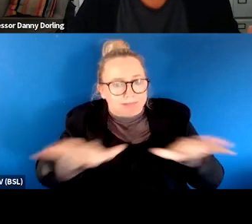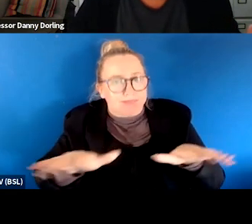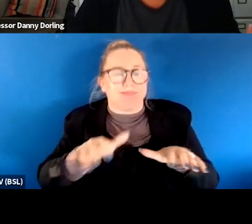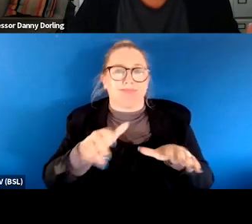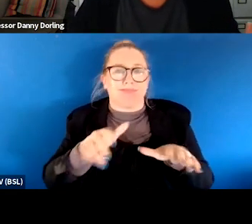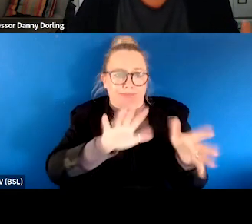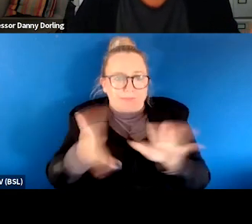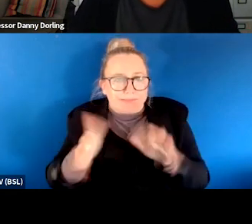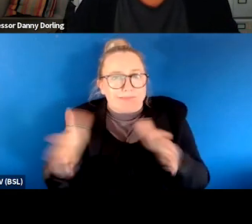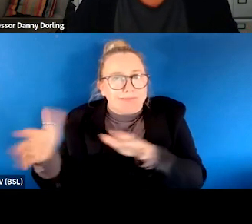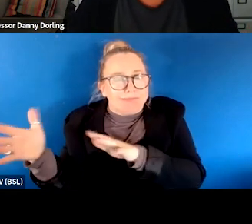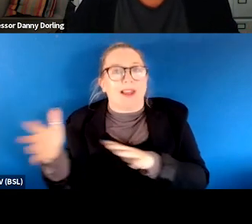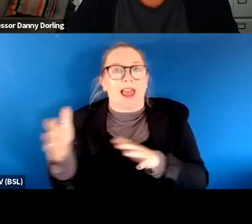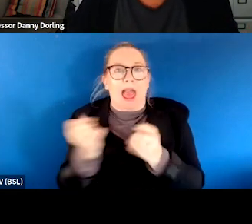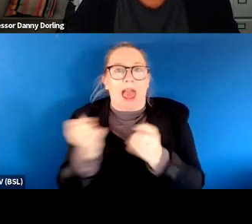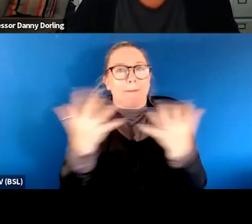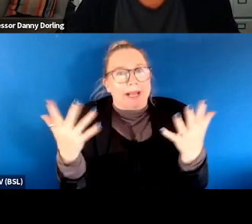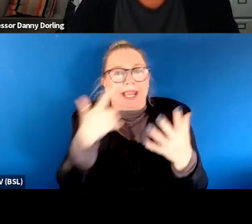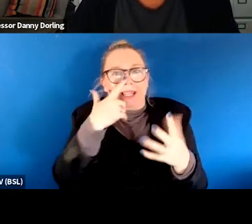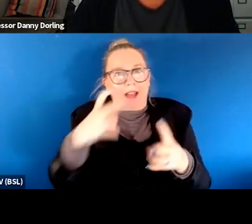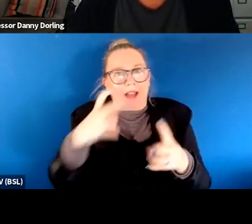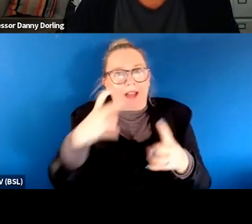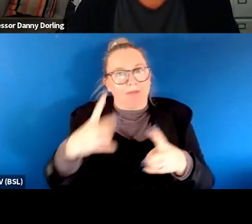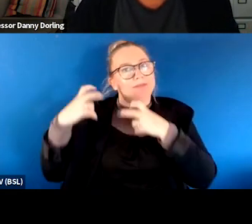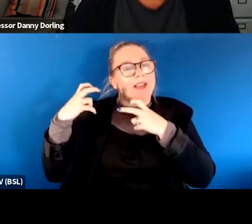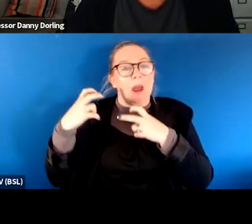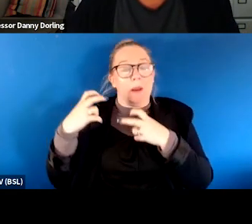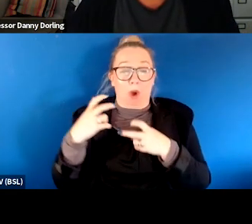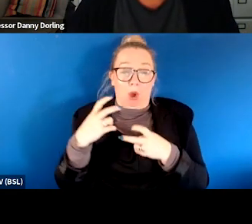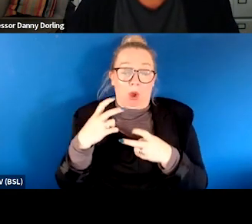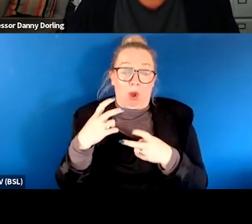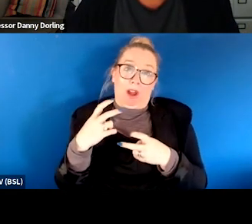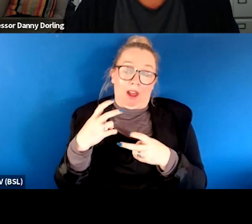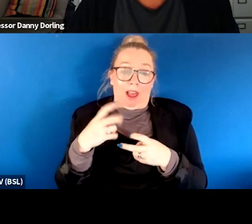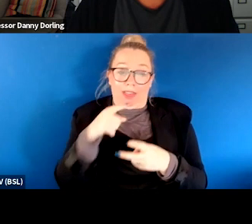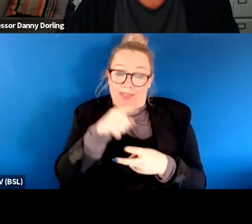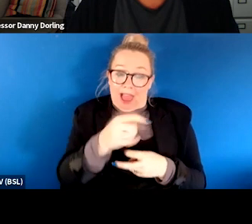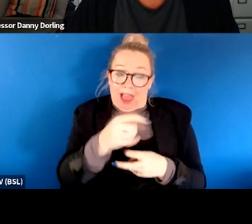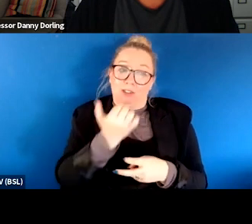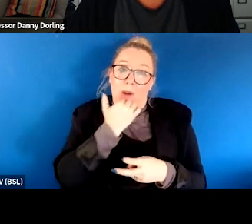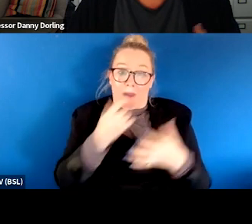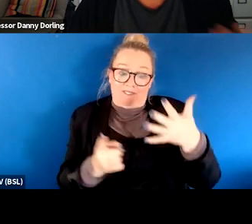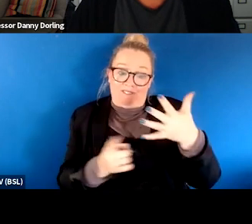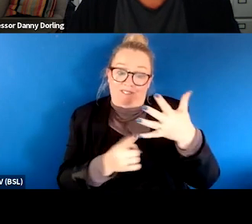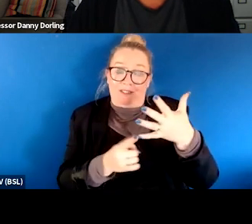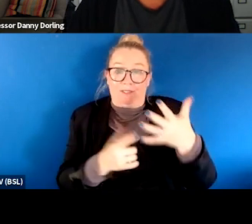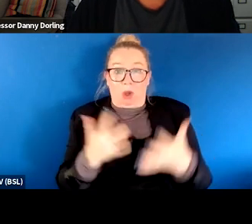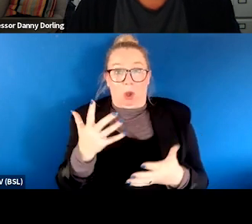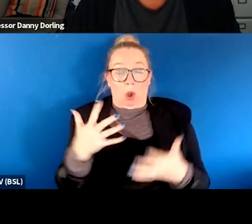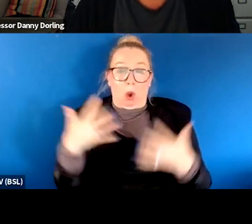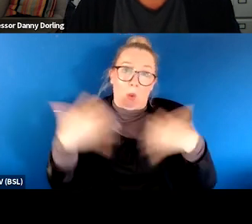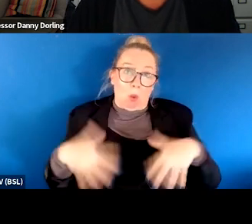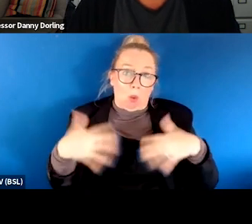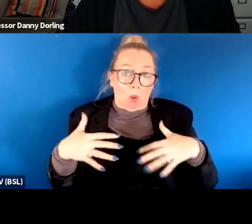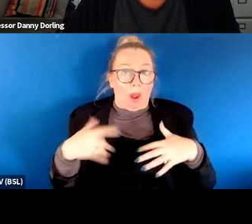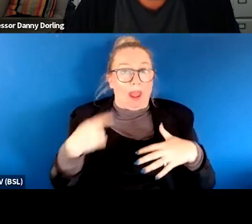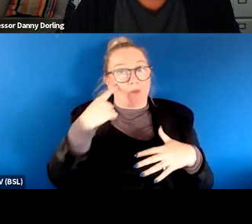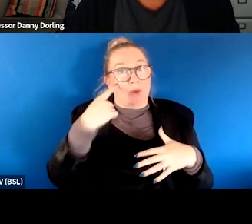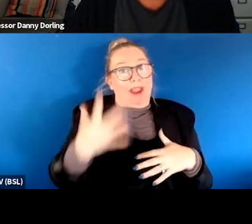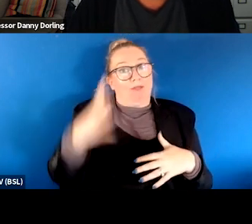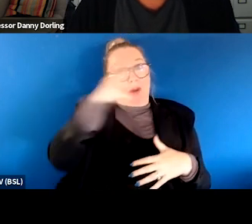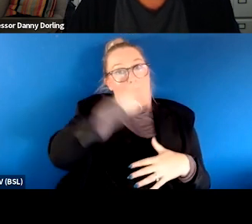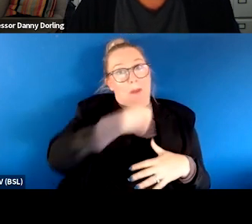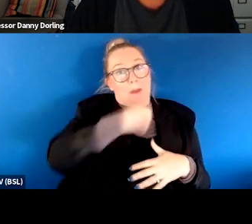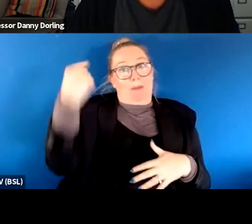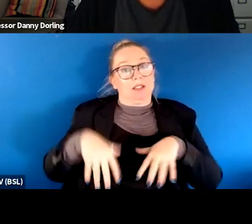still, it's bigger than many of us thought, certainly than I thought when it began, because for people who look at